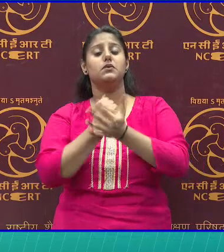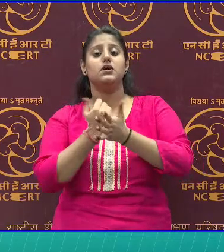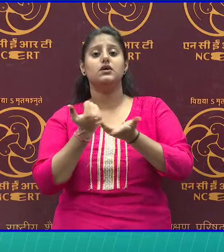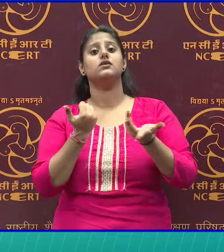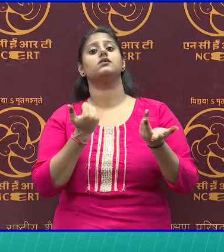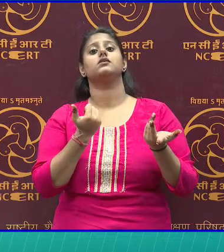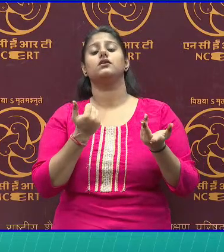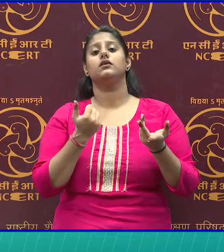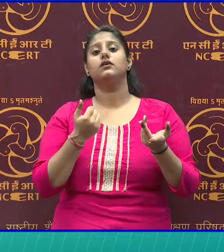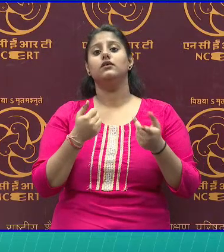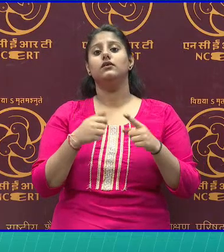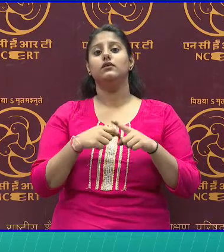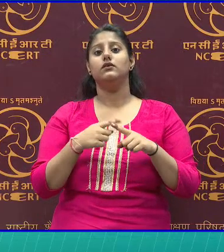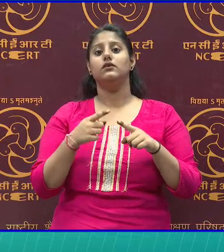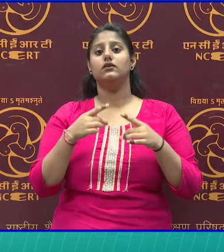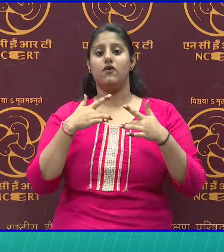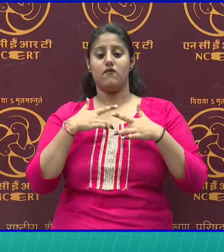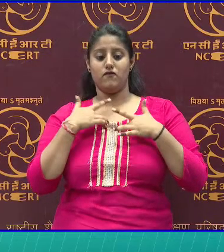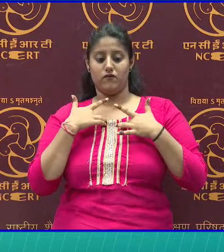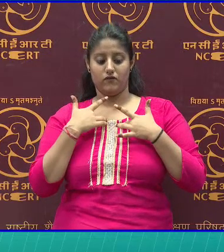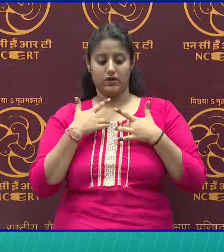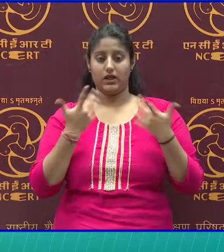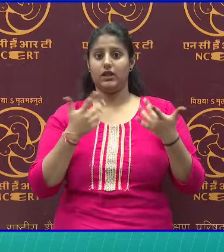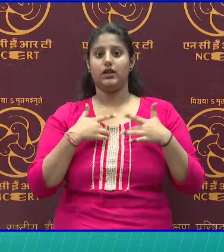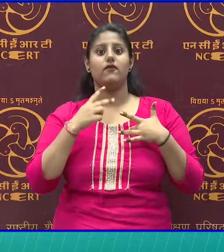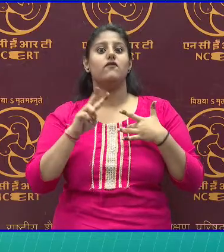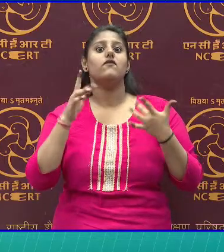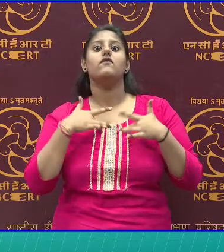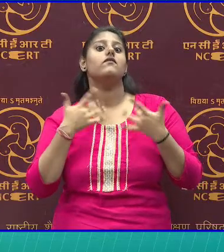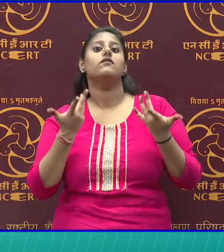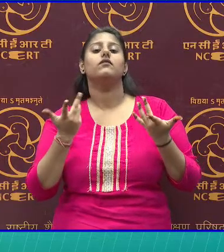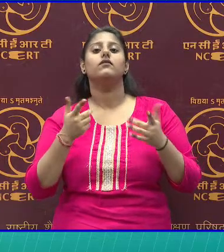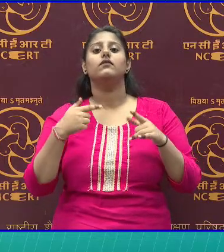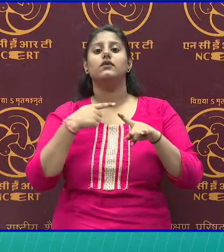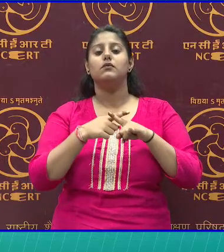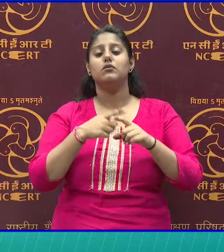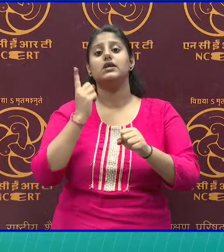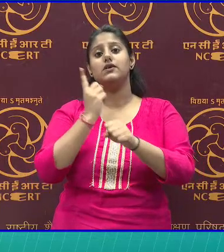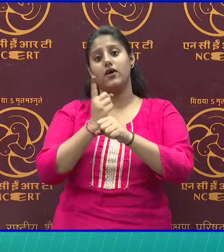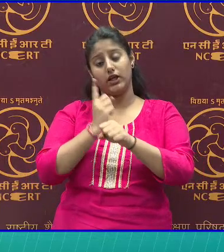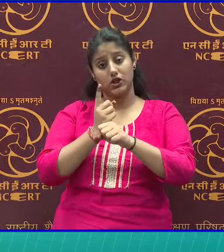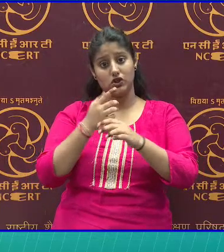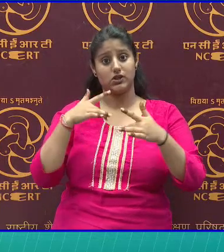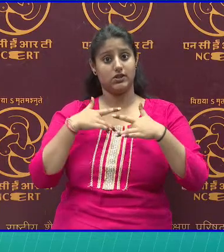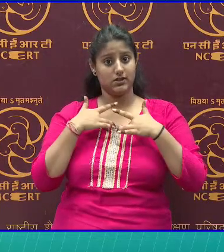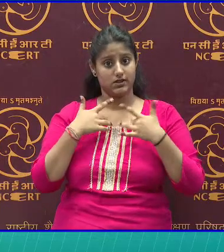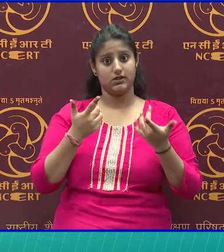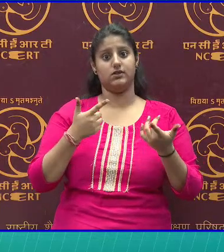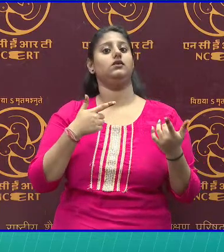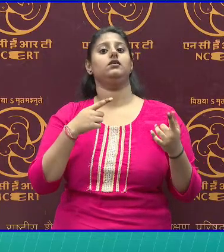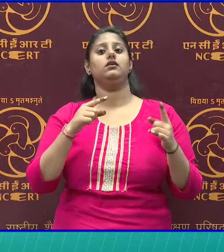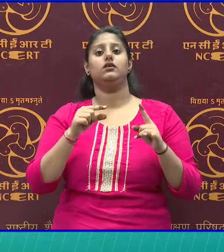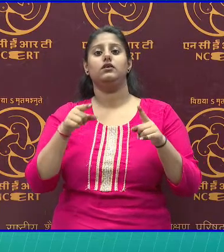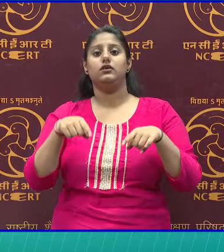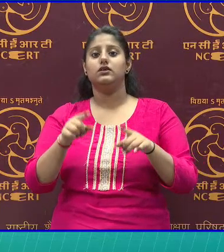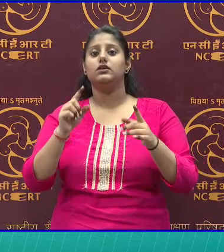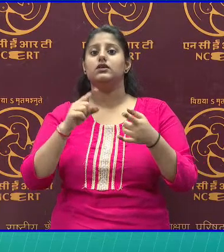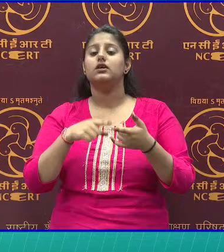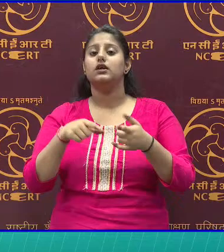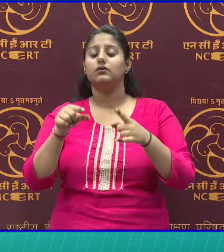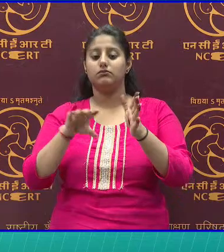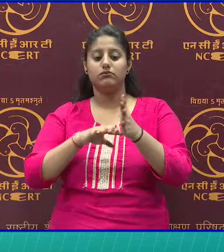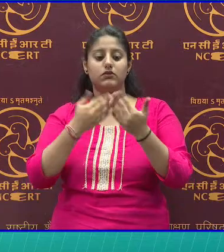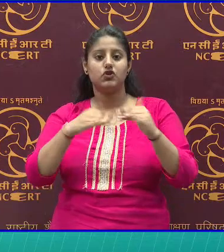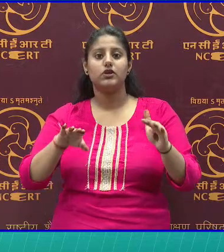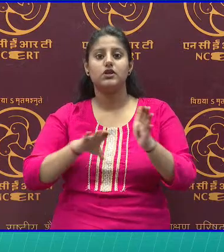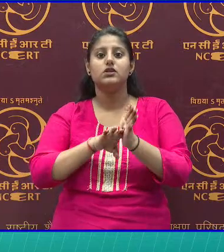children feel valued, their voices are heard by the teachers, and the pedagogy to be developmentally appropriate for children.